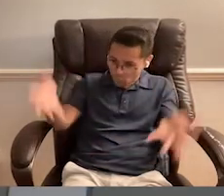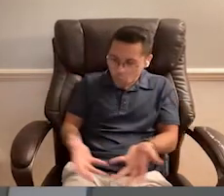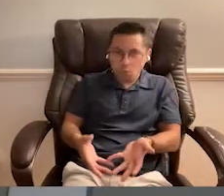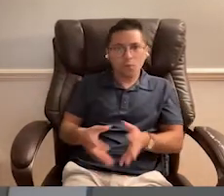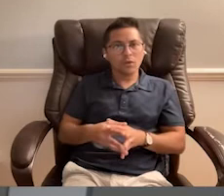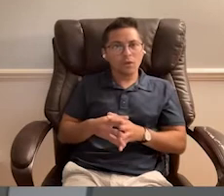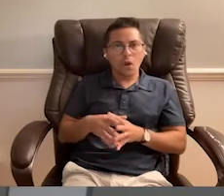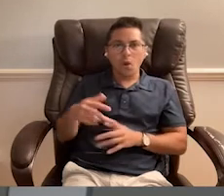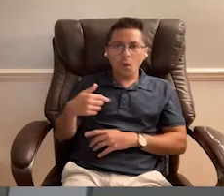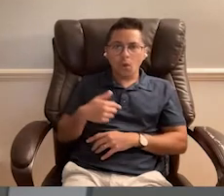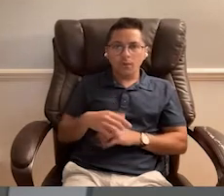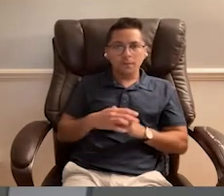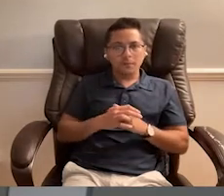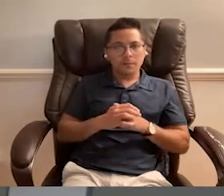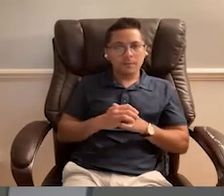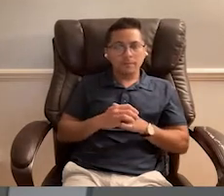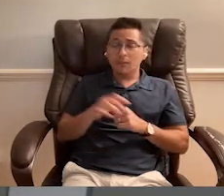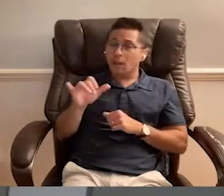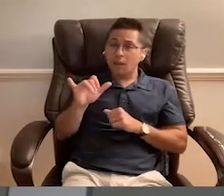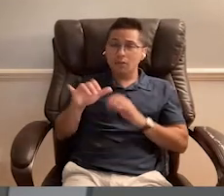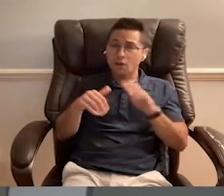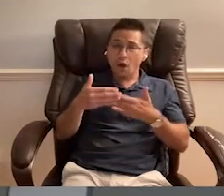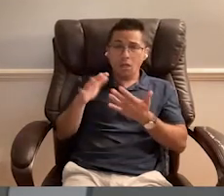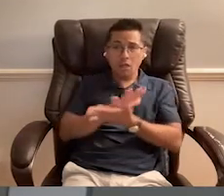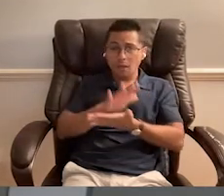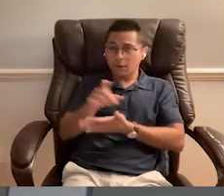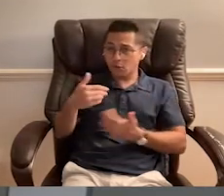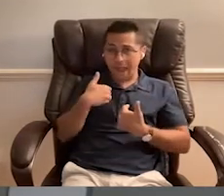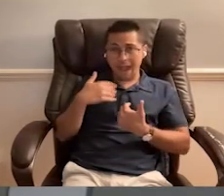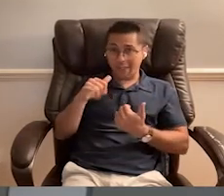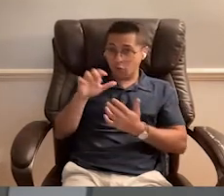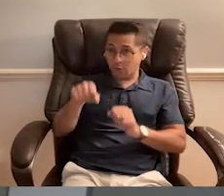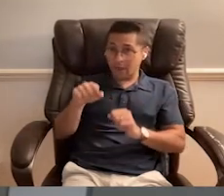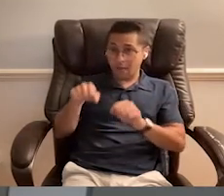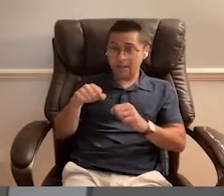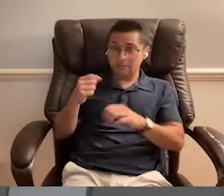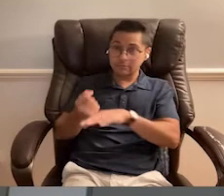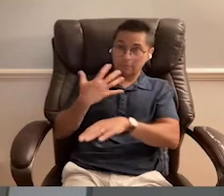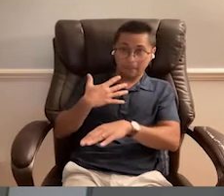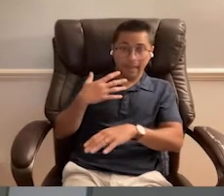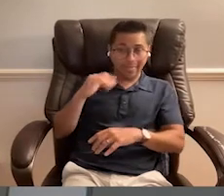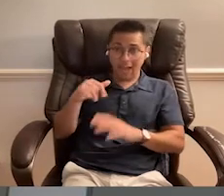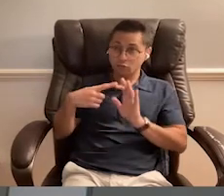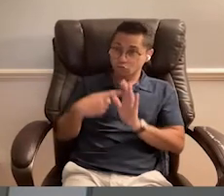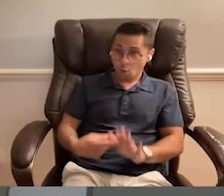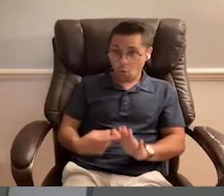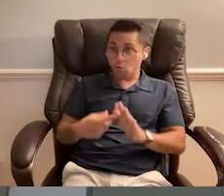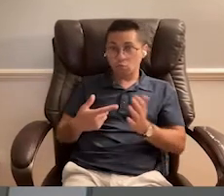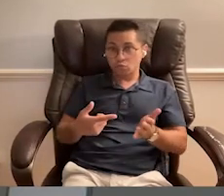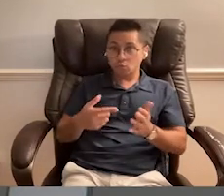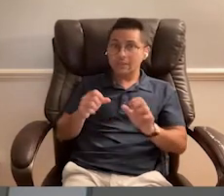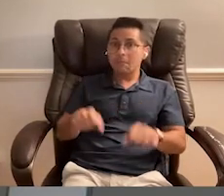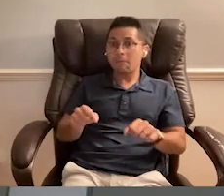we do. That's why I'm saying we need to look at the totality. We need to look at all the documents that you have that you can possibly submit that